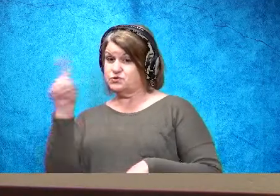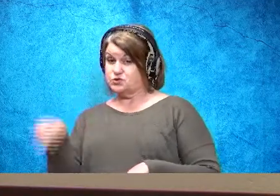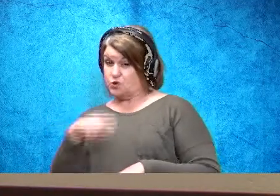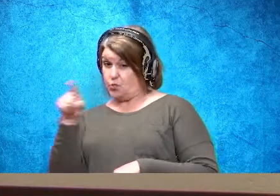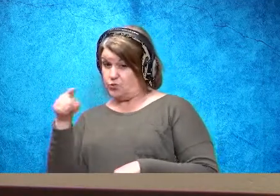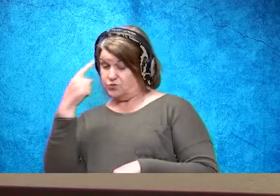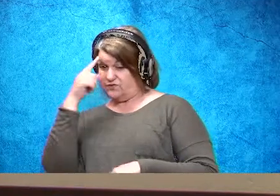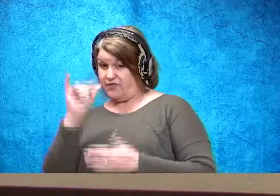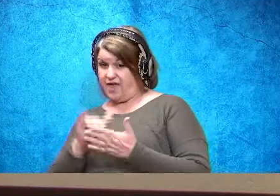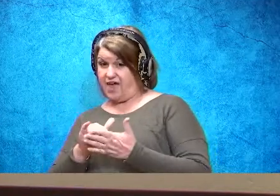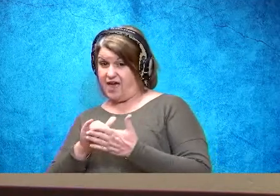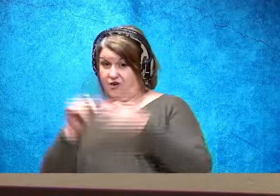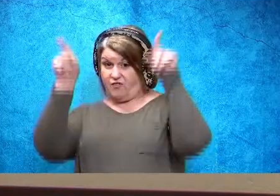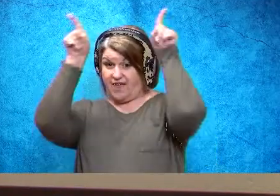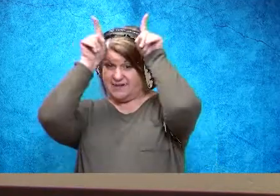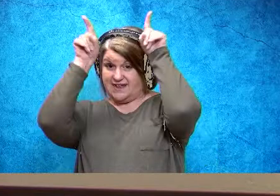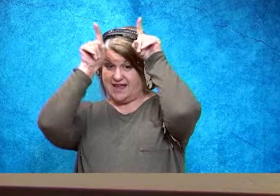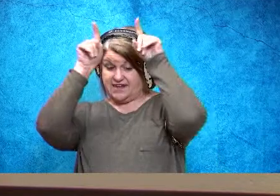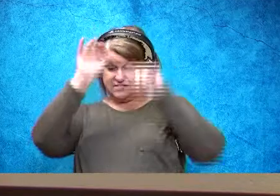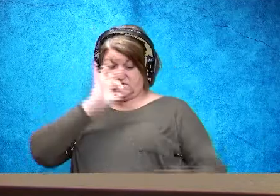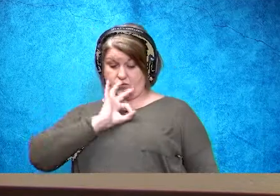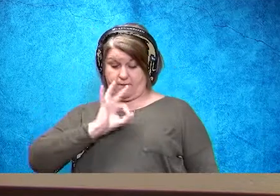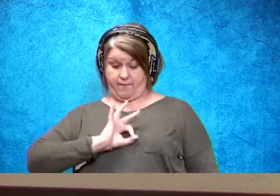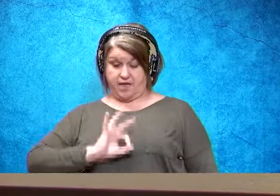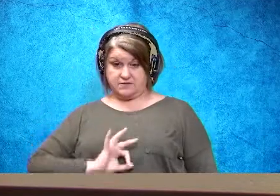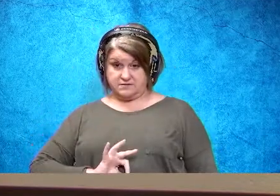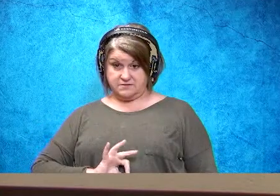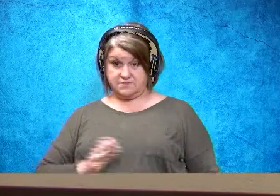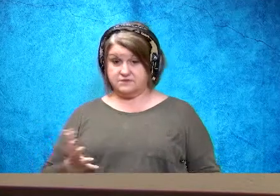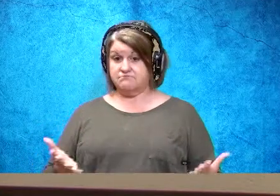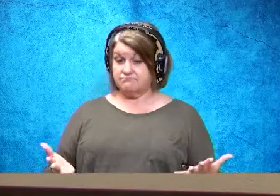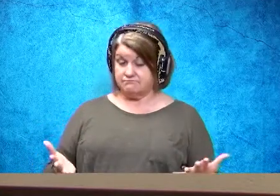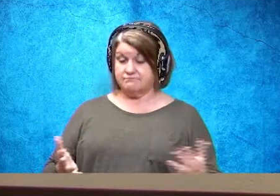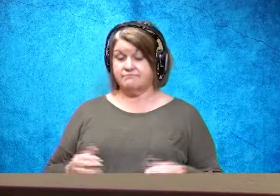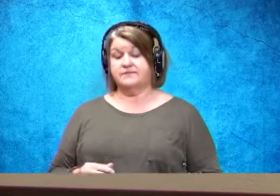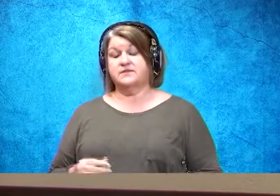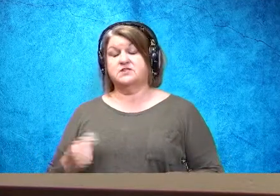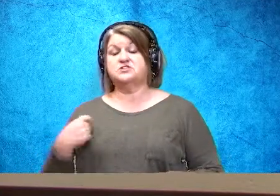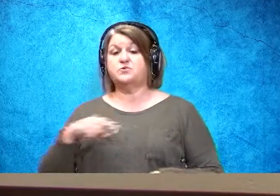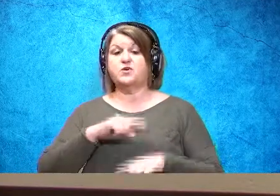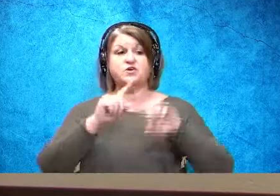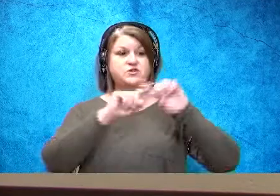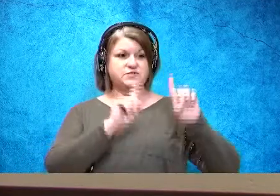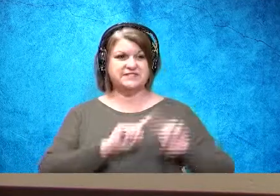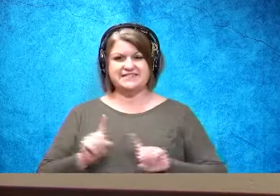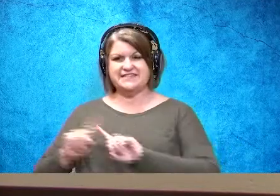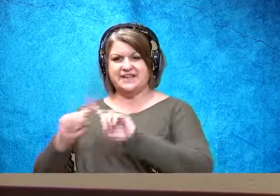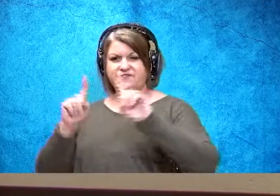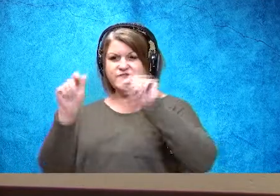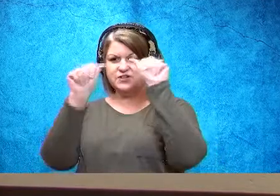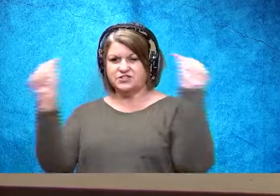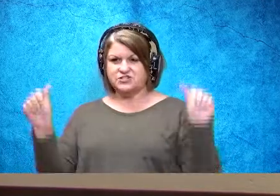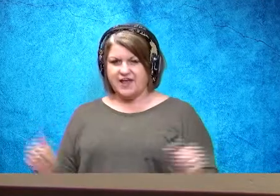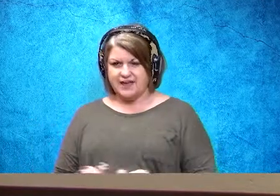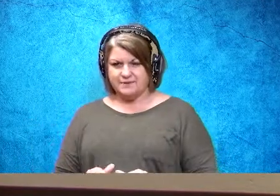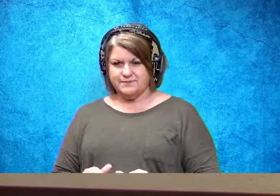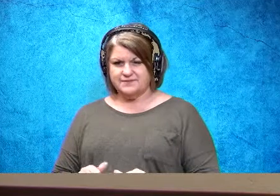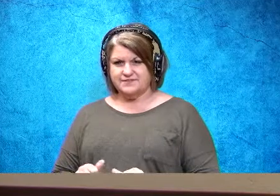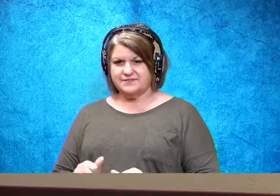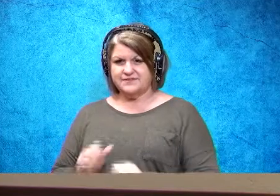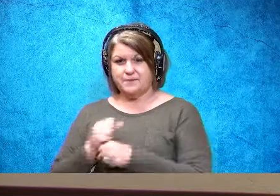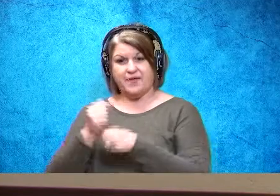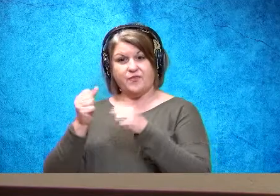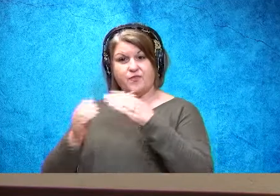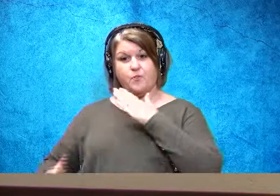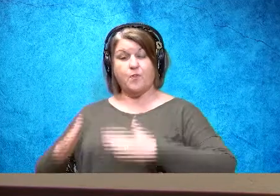for the antennas or the buttons? All right, so we're going to use all these different geometric shapes for our robot. And